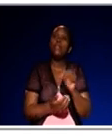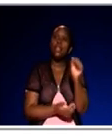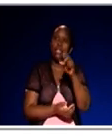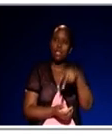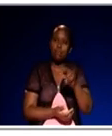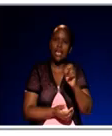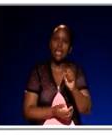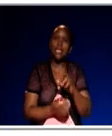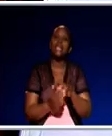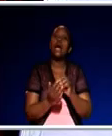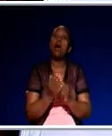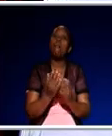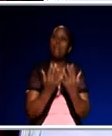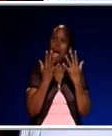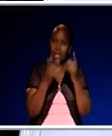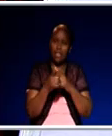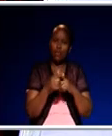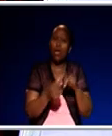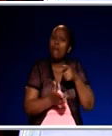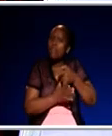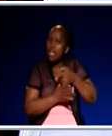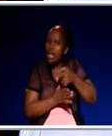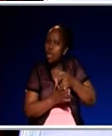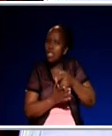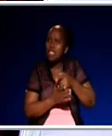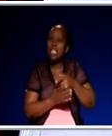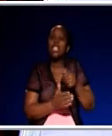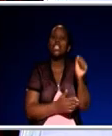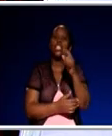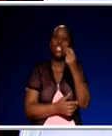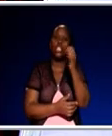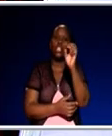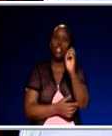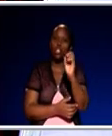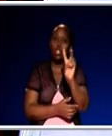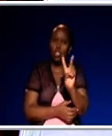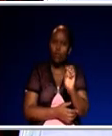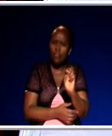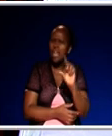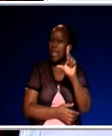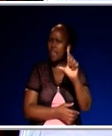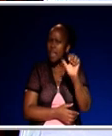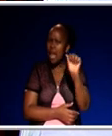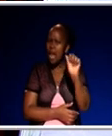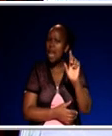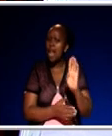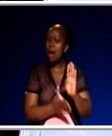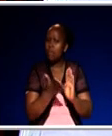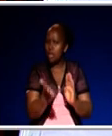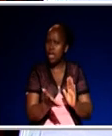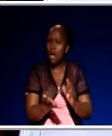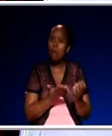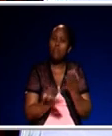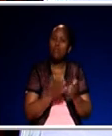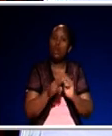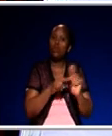have the kerosene stoves. But mostly in our laboratory experiments, we are either going to be